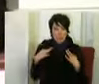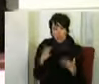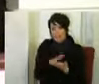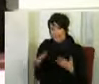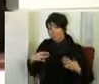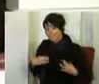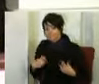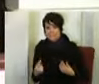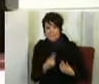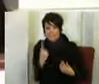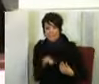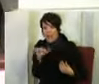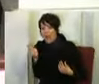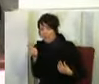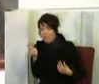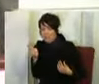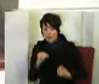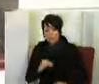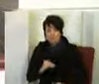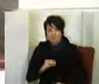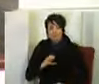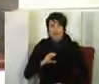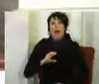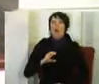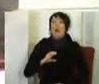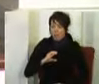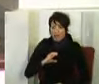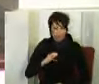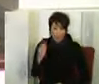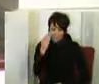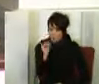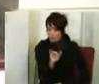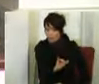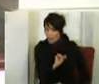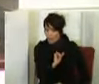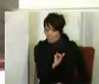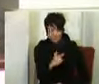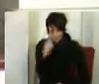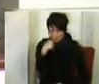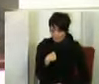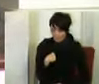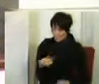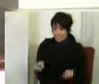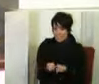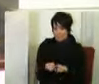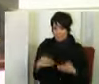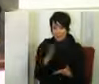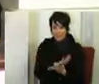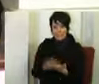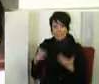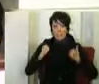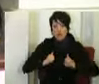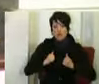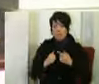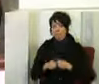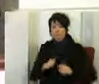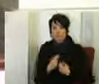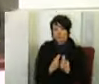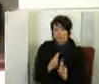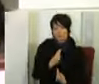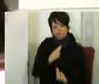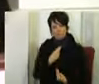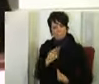else, we know that that just lifts our self-esteem. I don't know about you, but I know what that feels like on a Sunday morning when I put that clean shirt on. Something